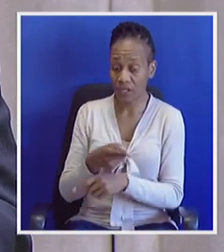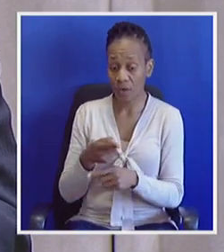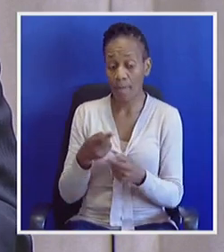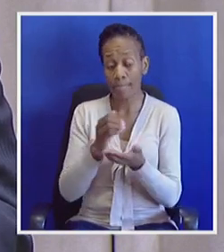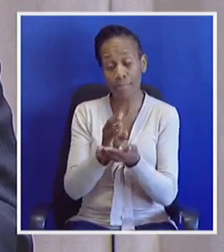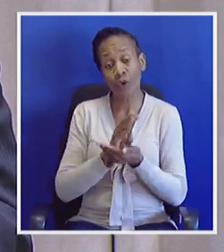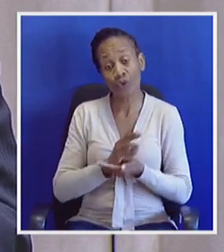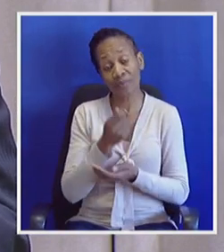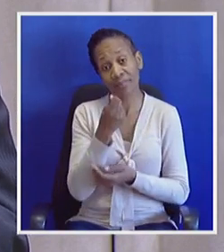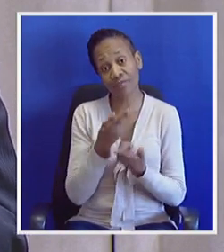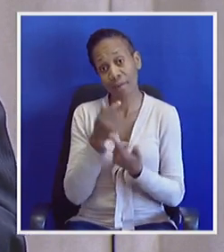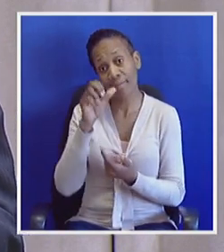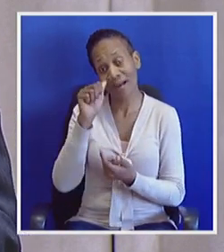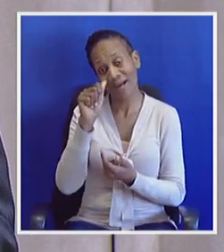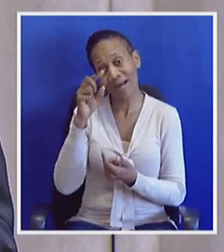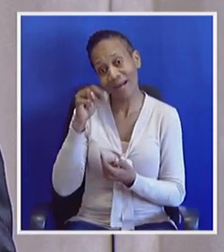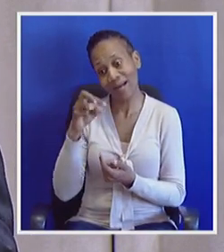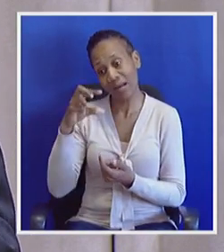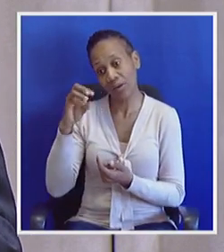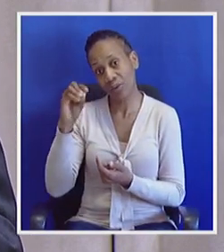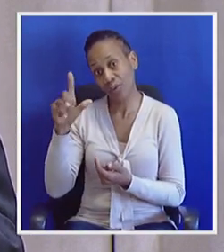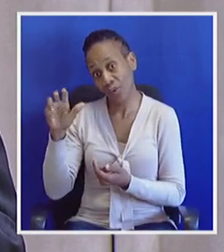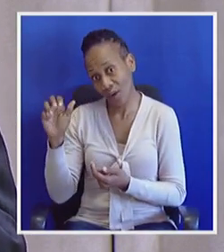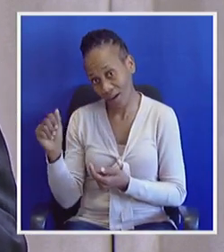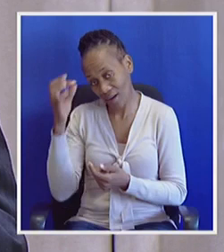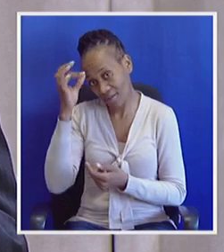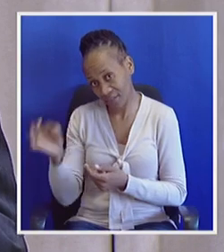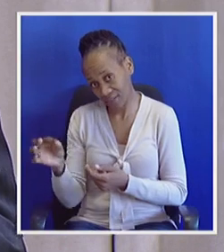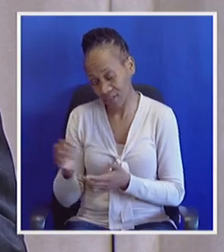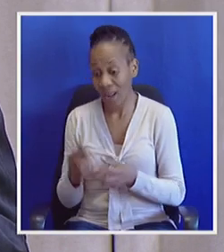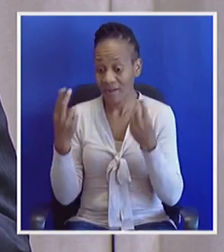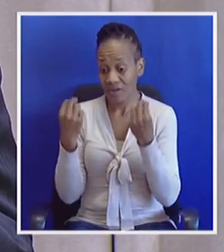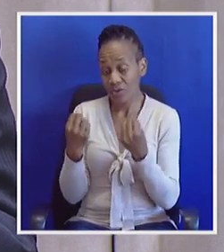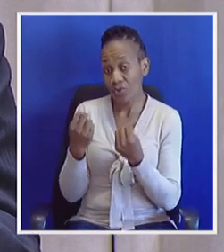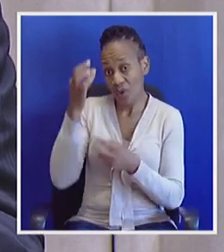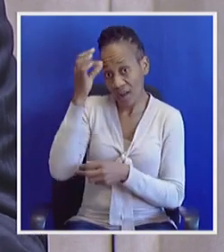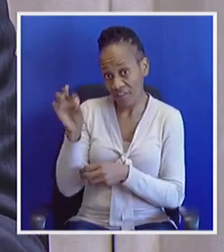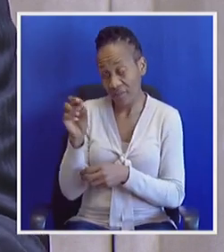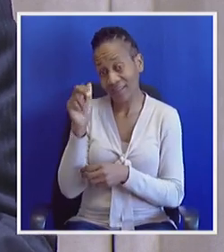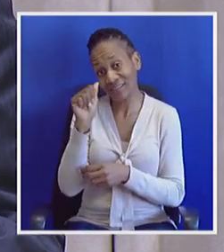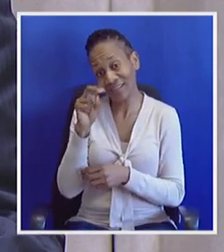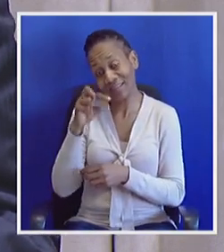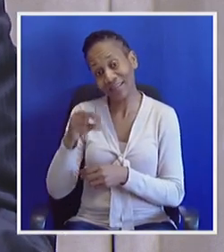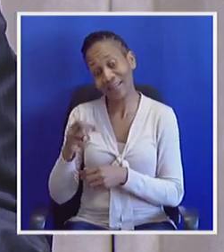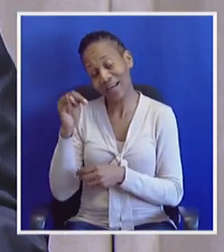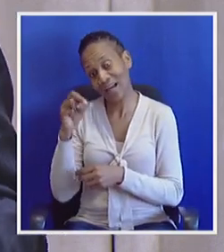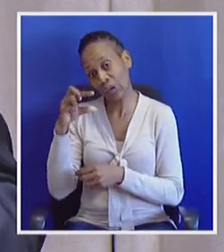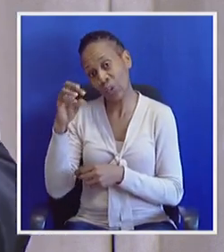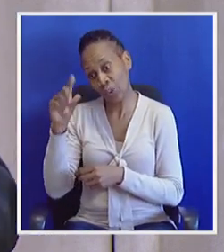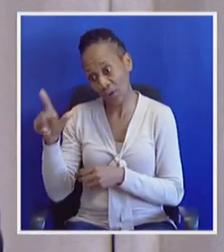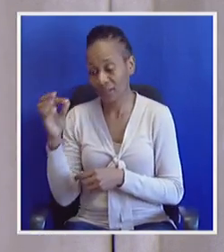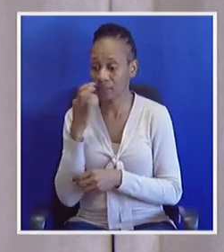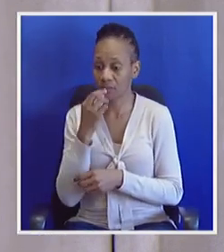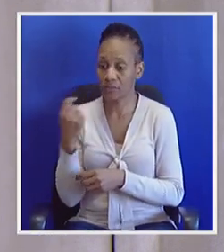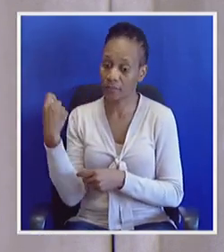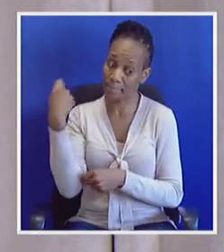government, the position is that the new government in Angola has indicated that it will settle this debt. I